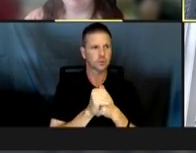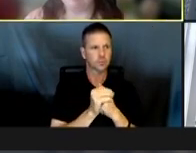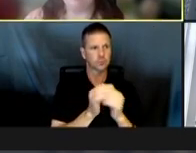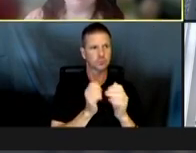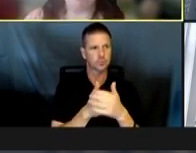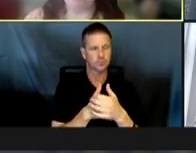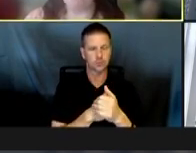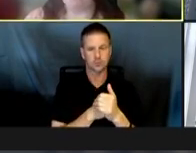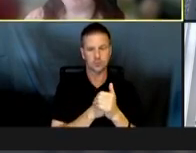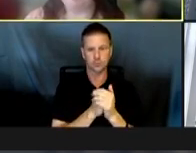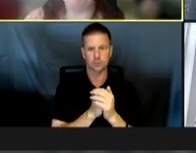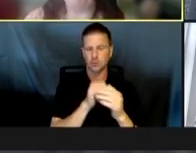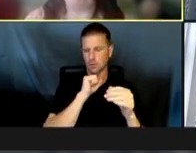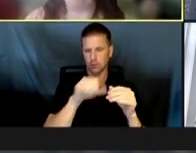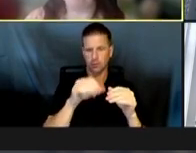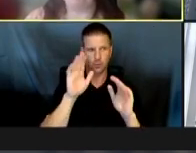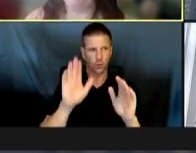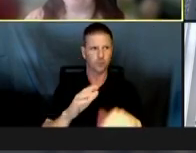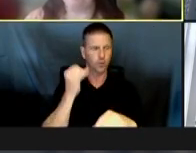I love it. It's a wonderful idea.